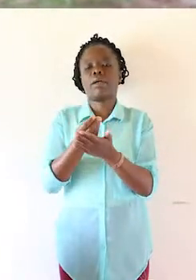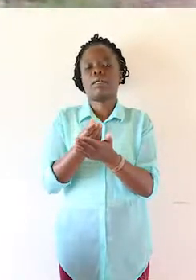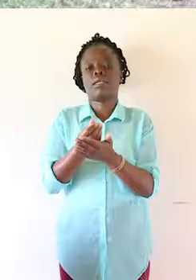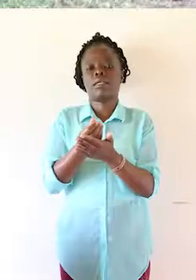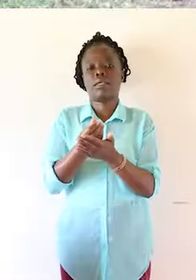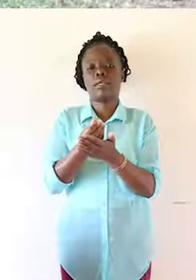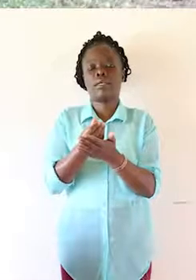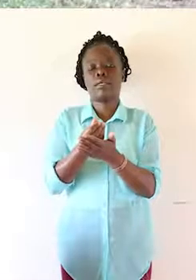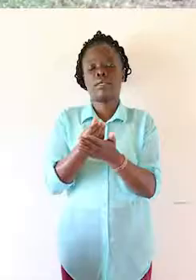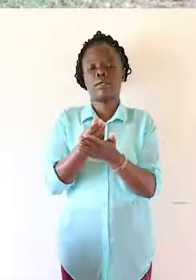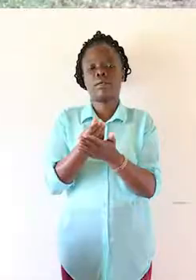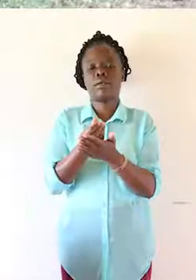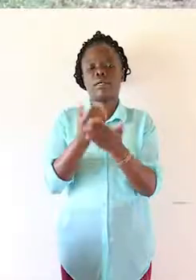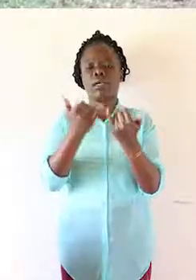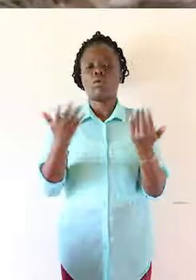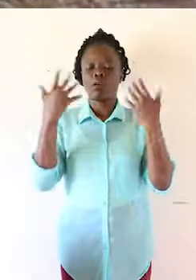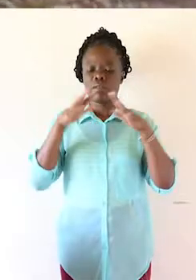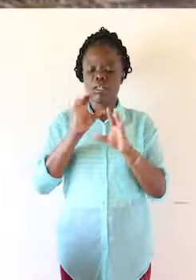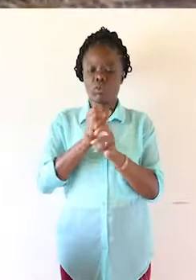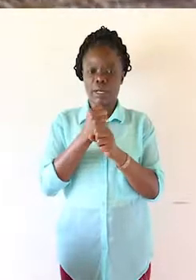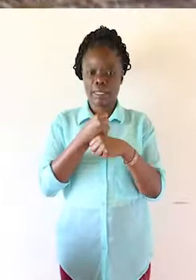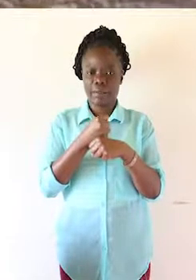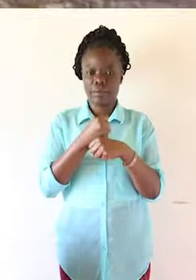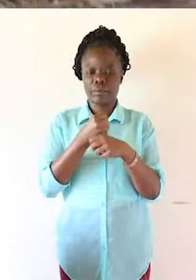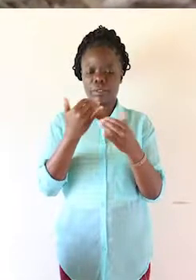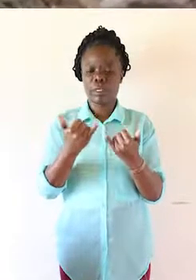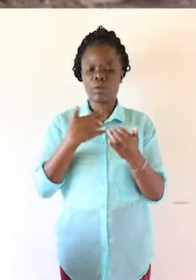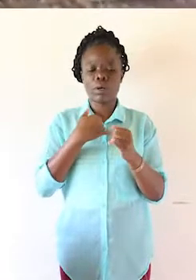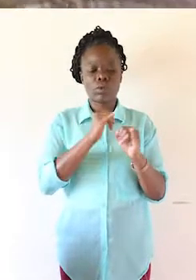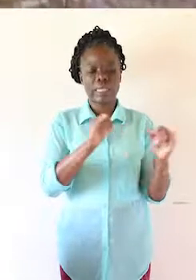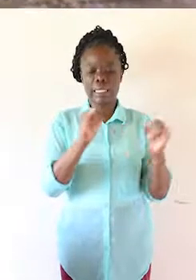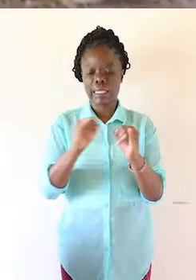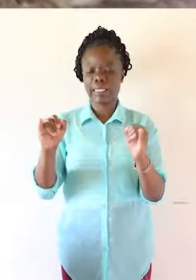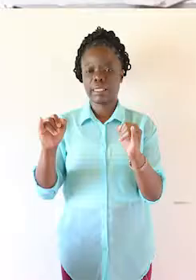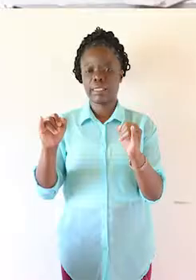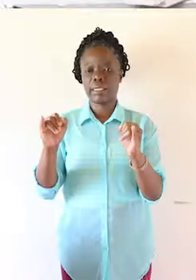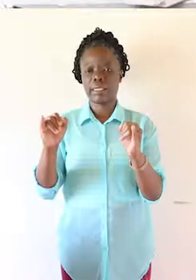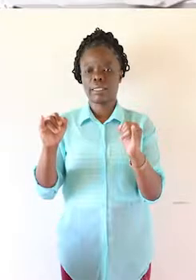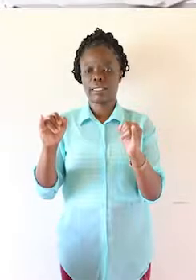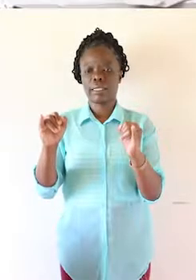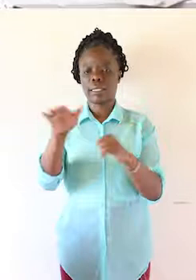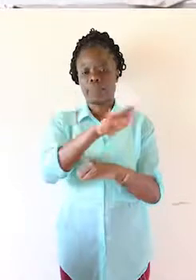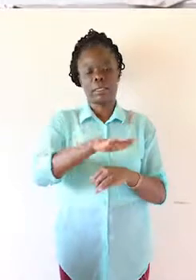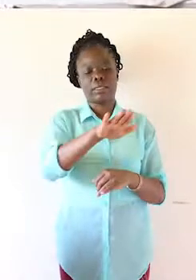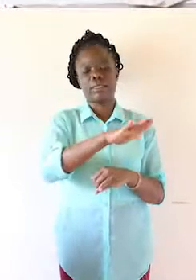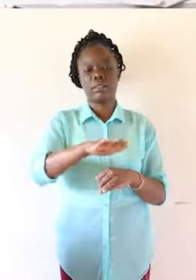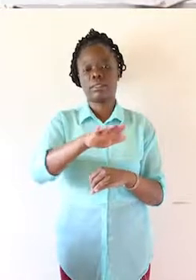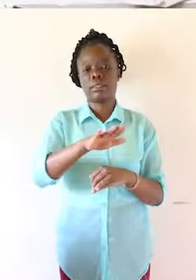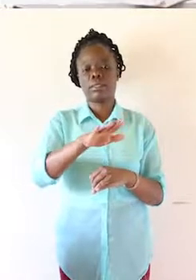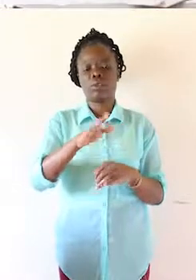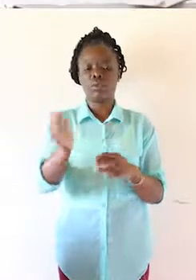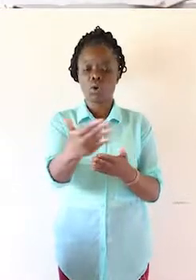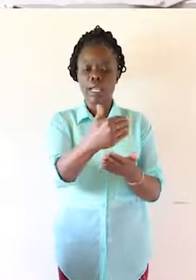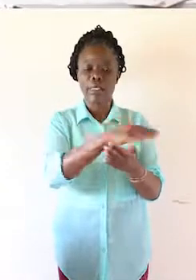living. So now we have finished working, we now clean the bench.